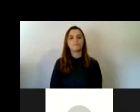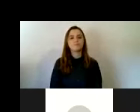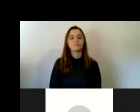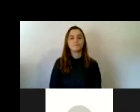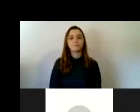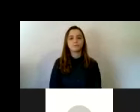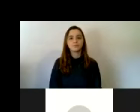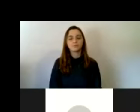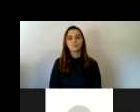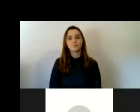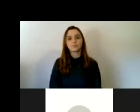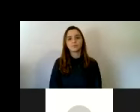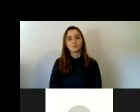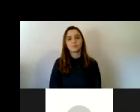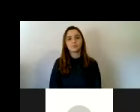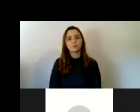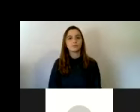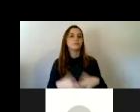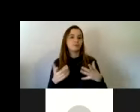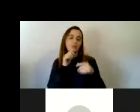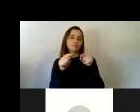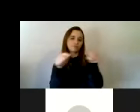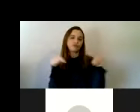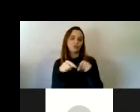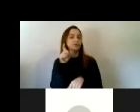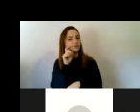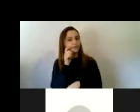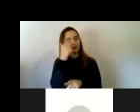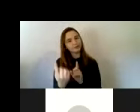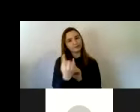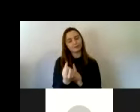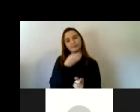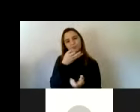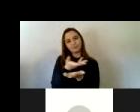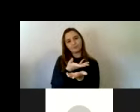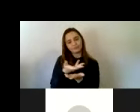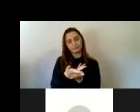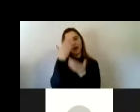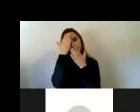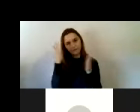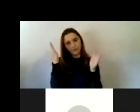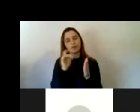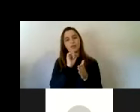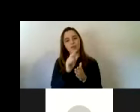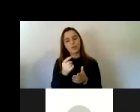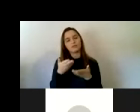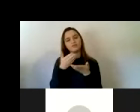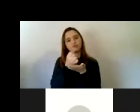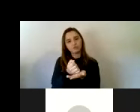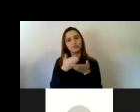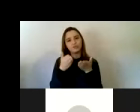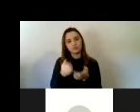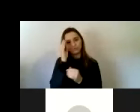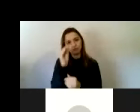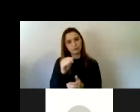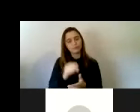give like safe space for the visitor that came to RådRum and seek help and advice. And it's open for all. I